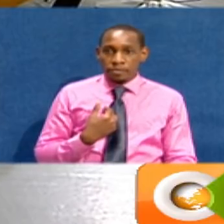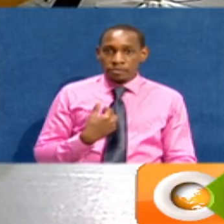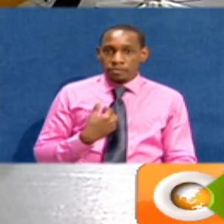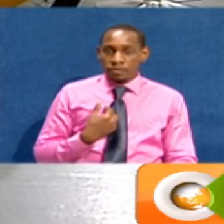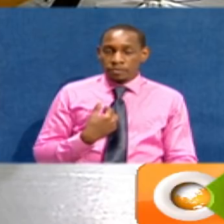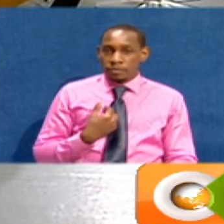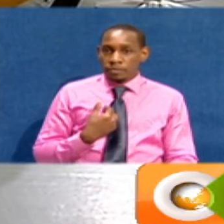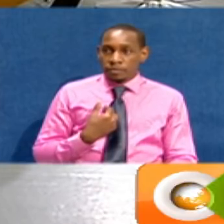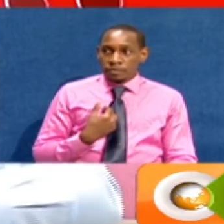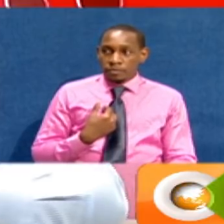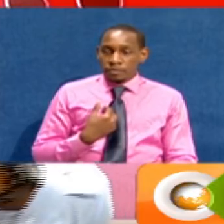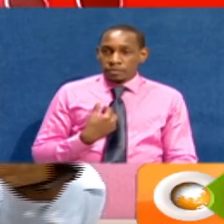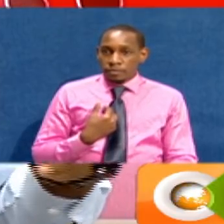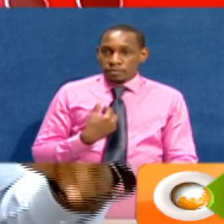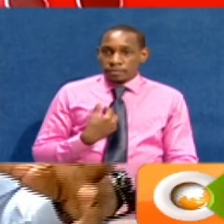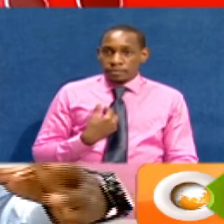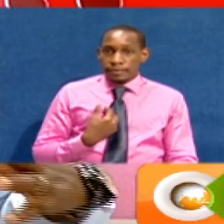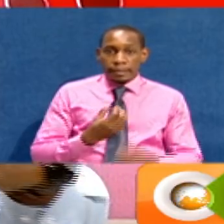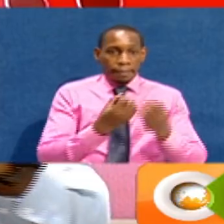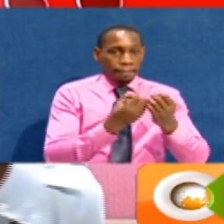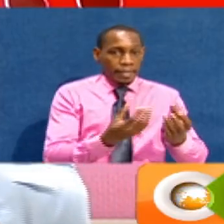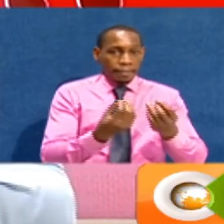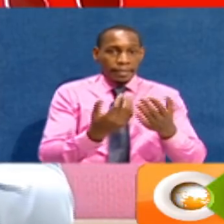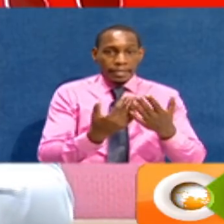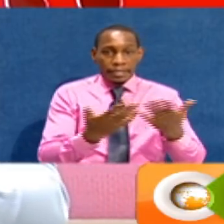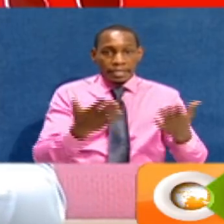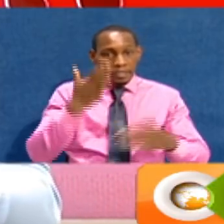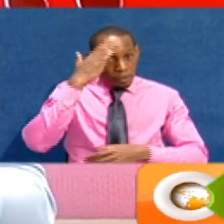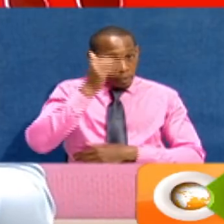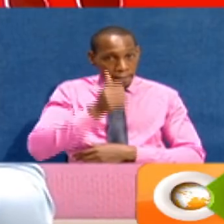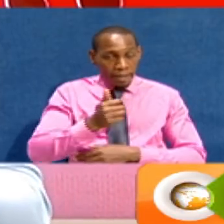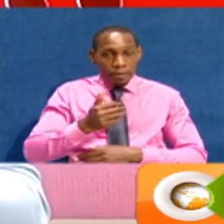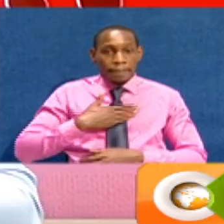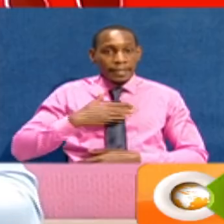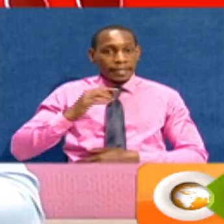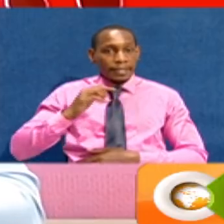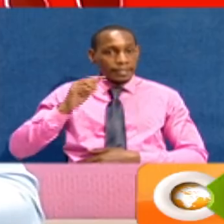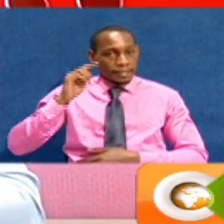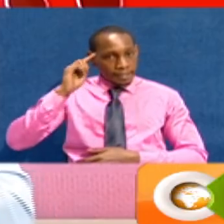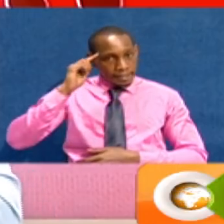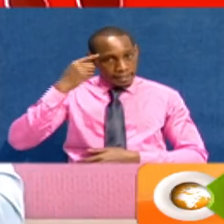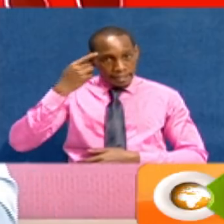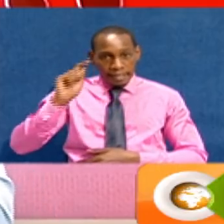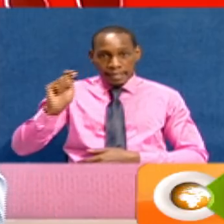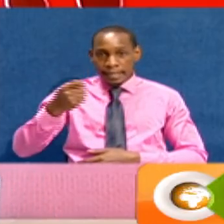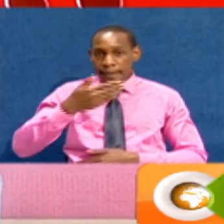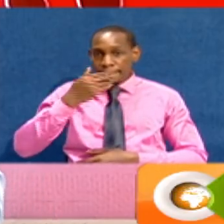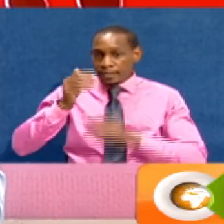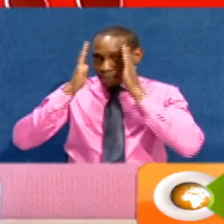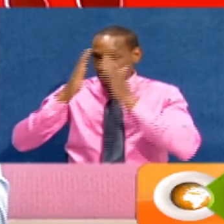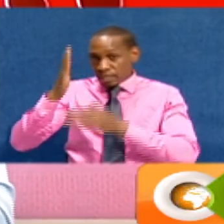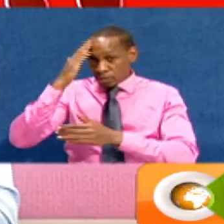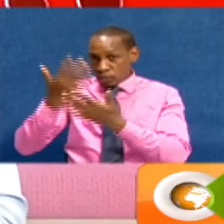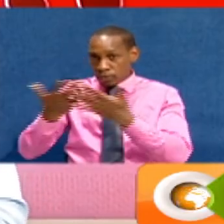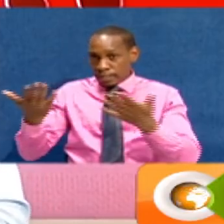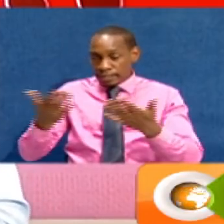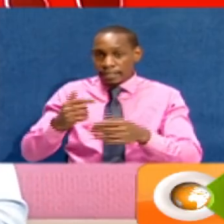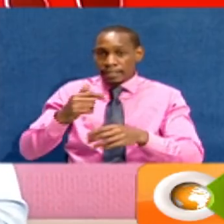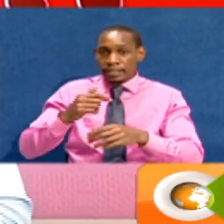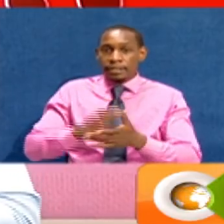not at once. Right, So there are so many unknowns, but I think as a country we need to work with the knowns. So if you